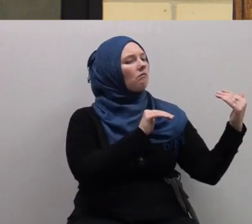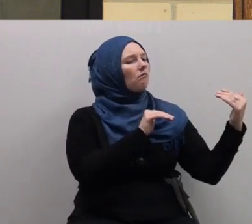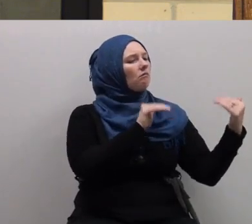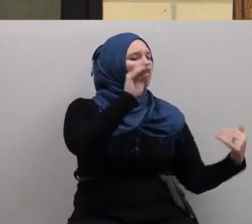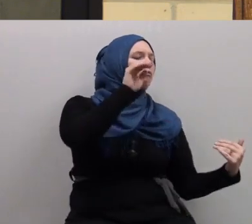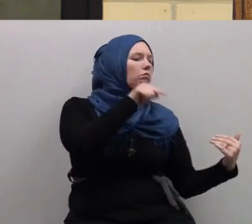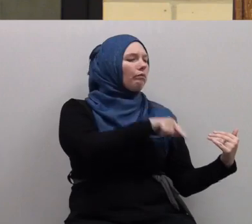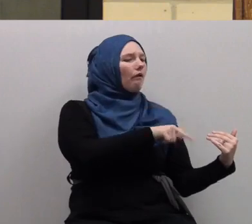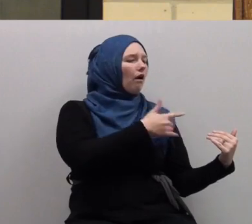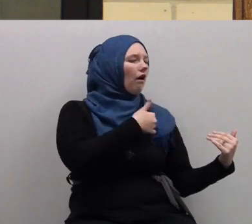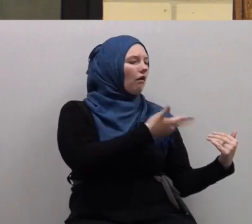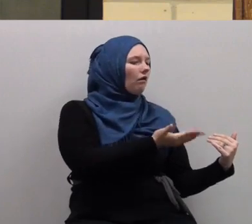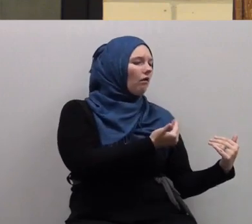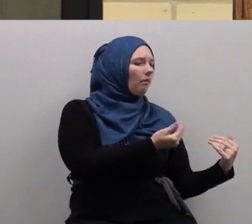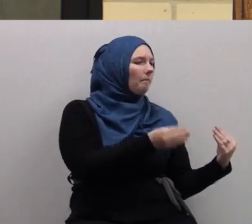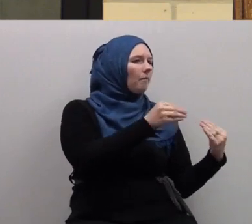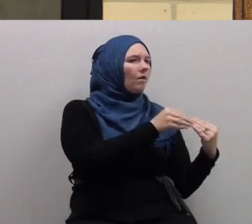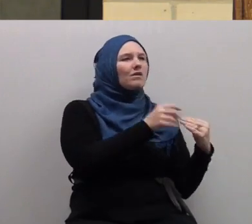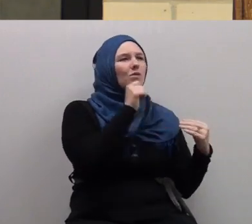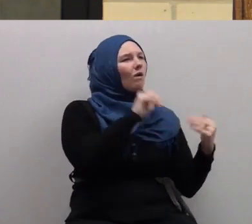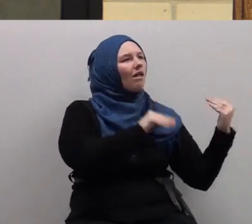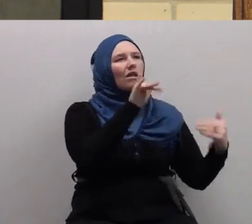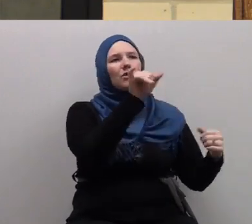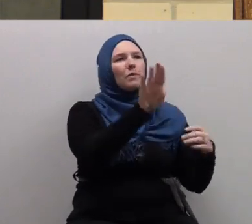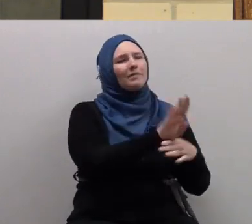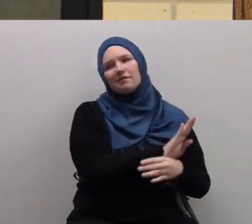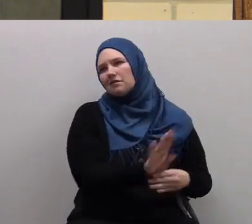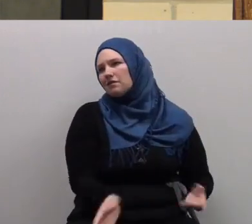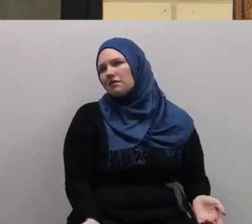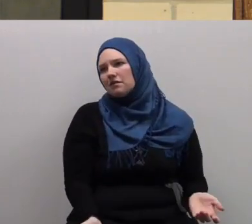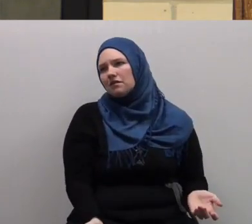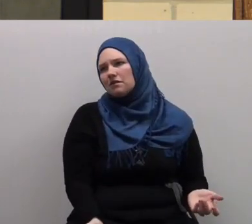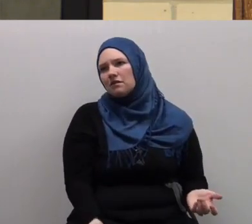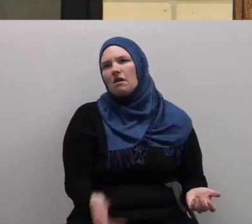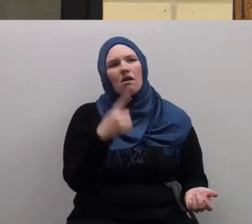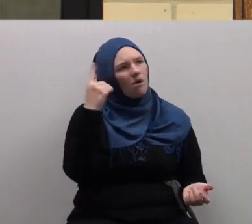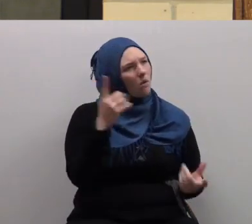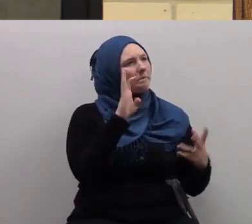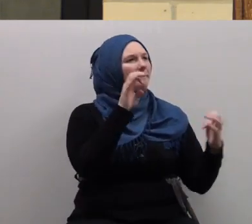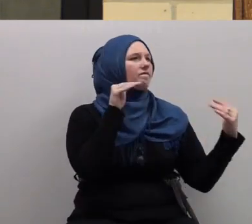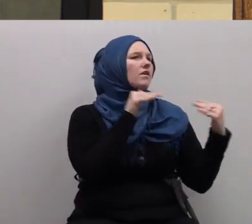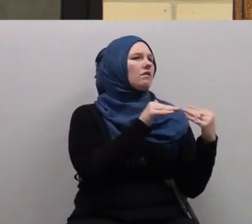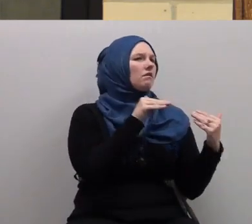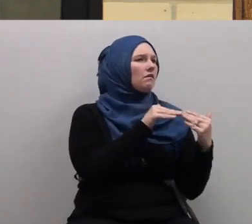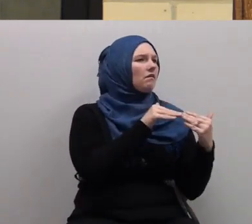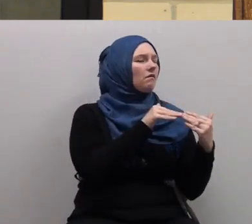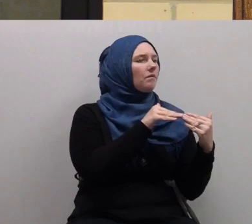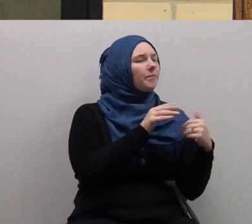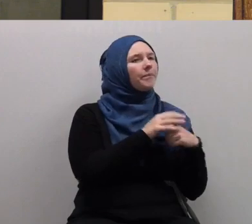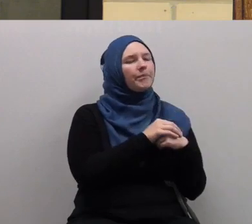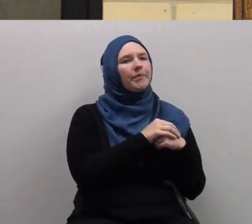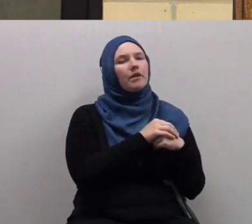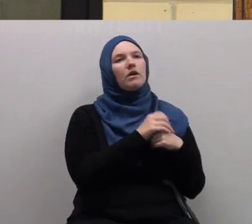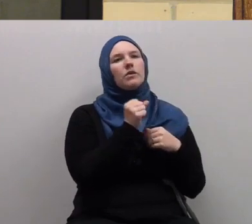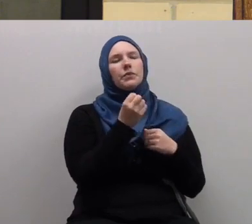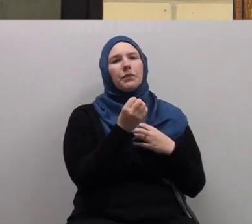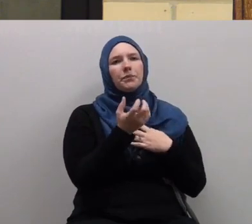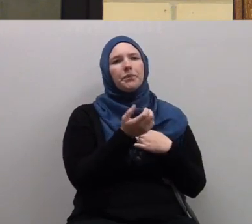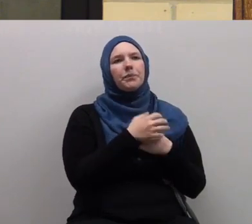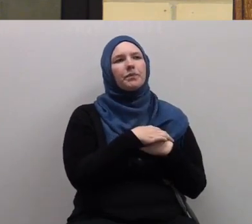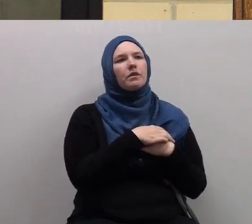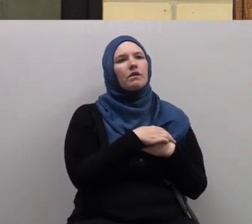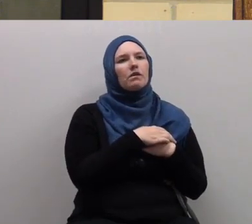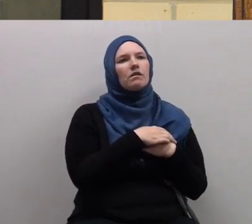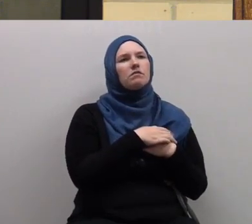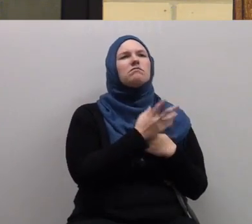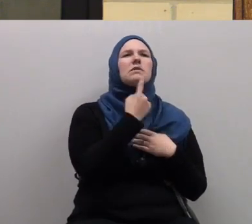their positions. Don't do injustice to people when you conduct your business. So they raised a question. They